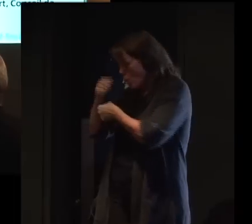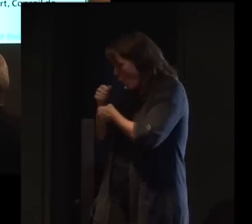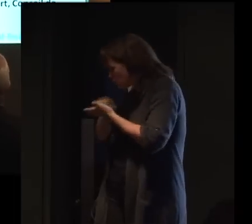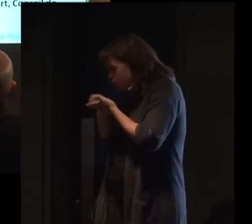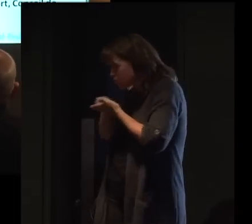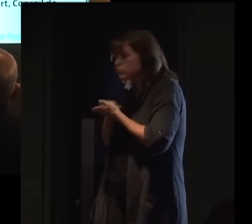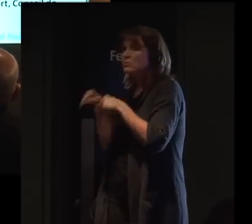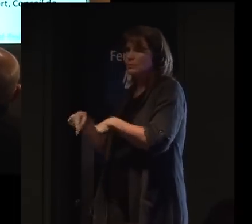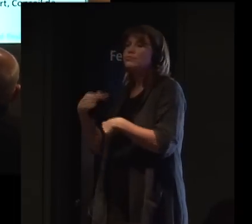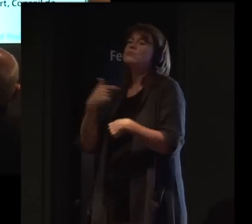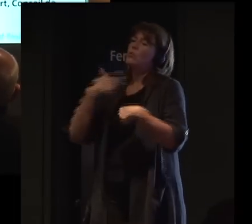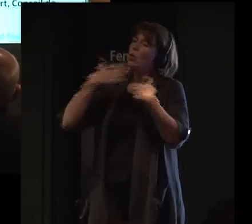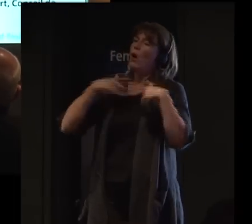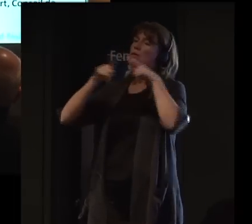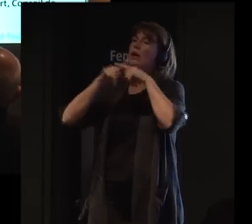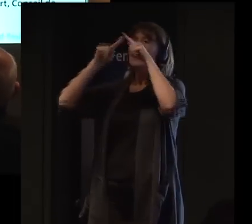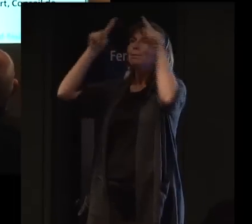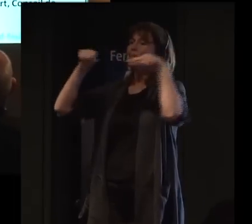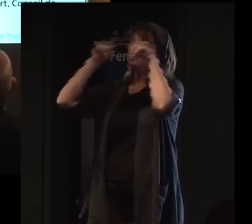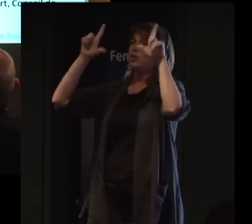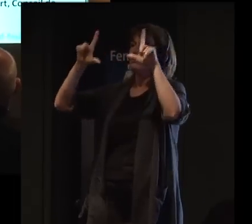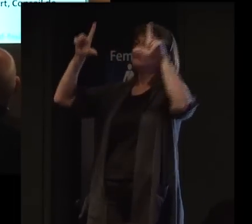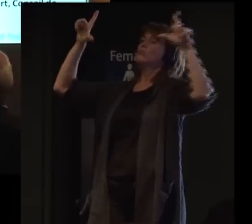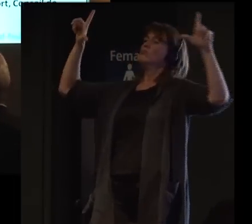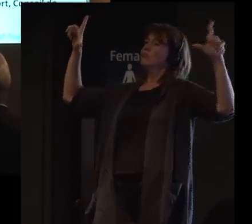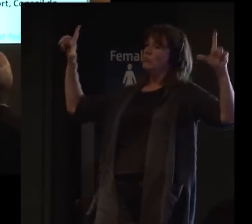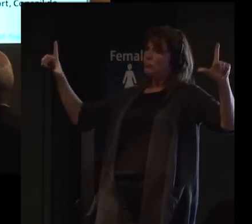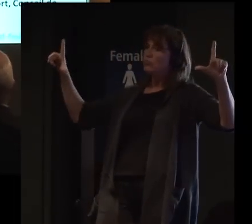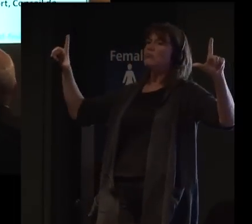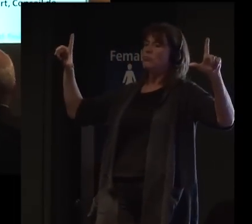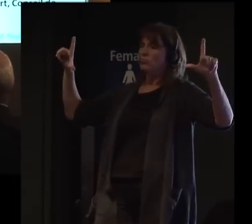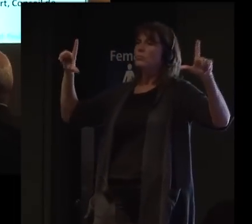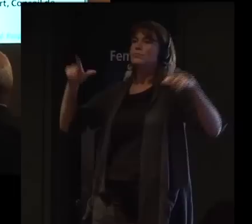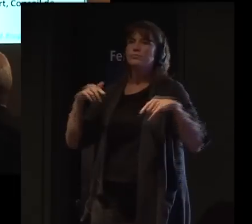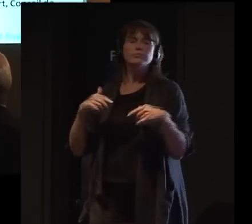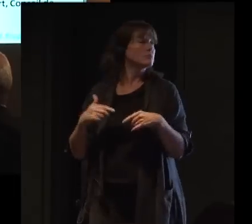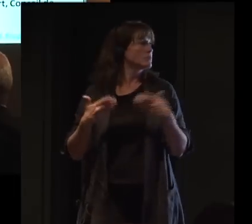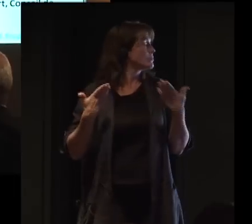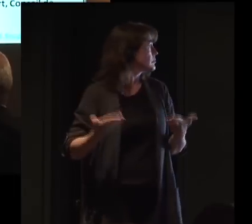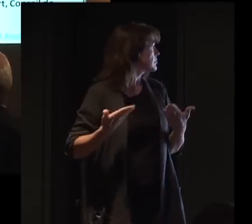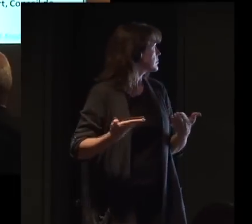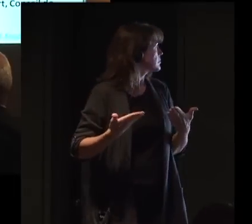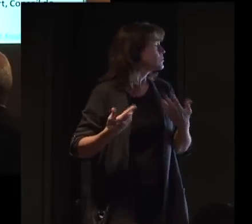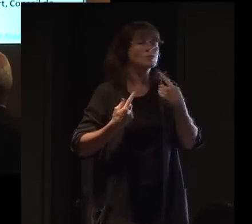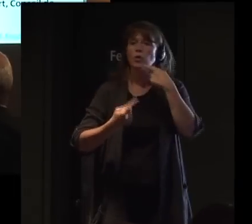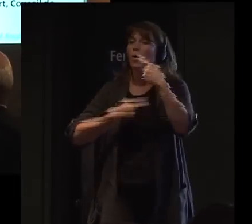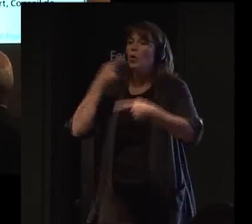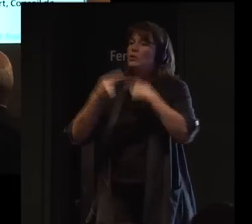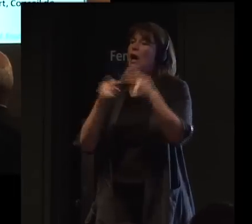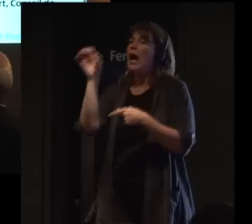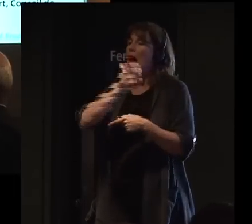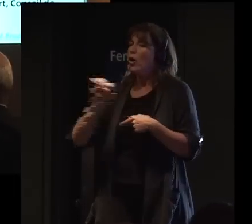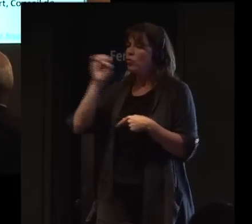to give you a wider picture because we are here, we discussed about the Euro 2012,